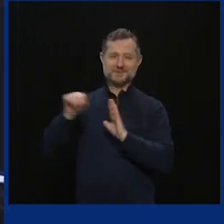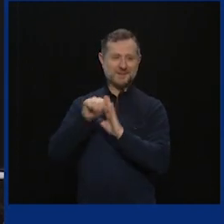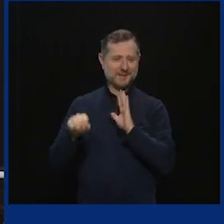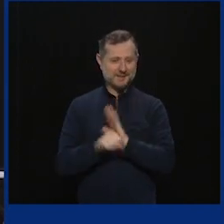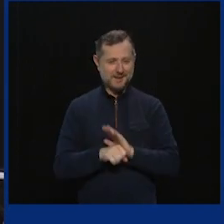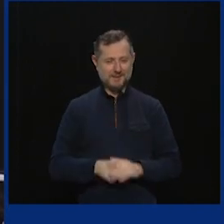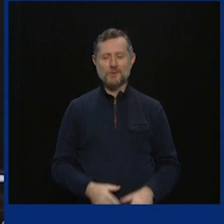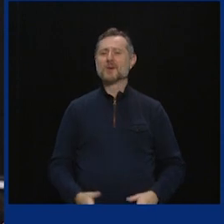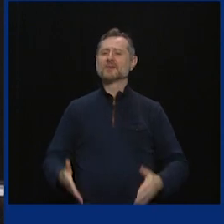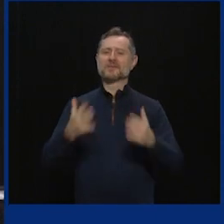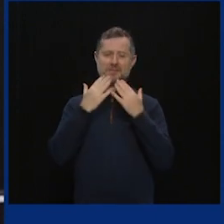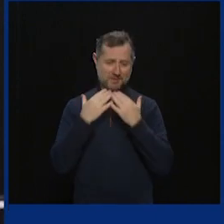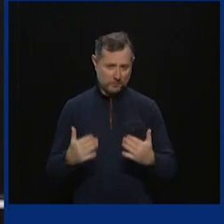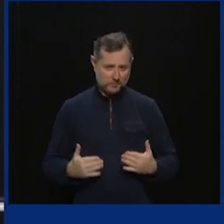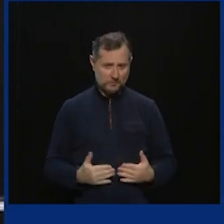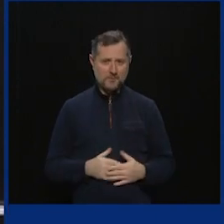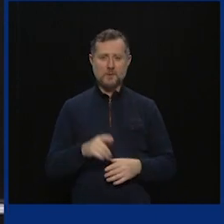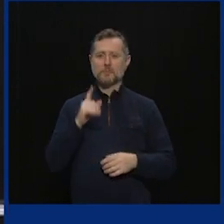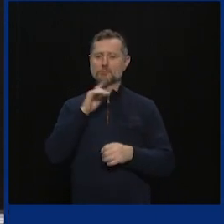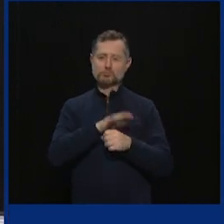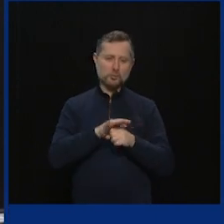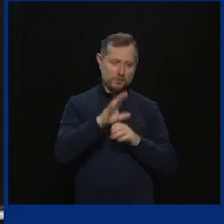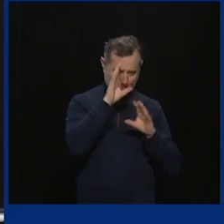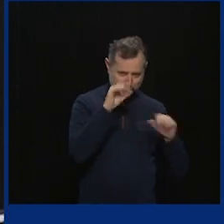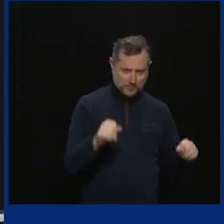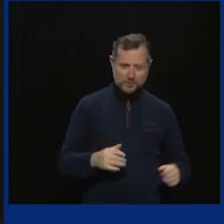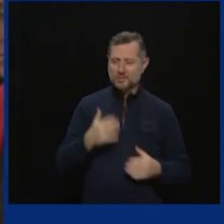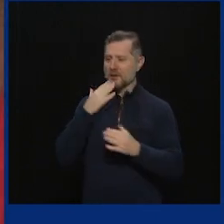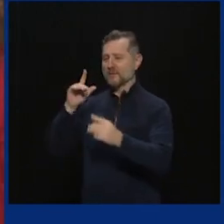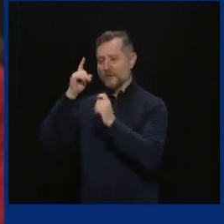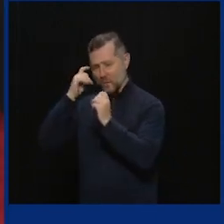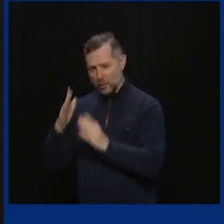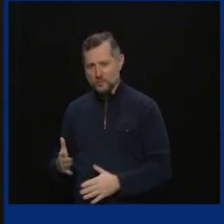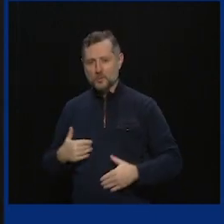much, Governor. Thank you. Welcome back to CCBA again. Thank you.